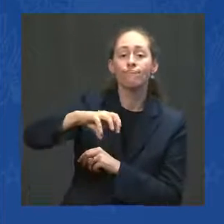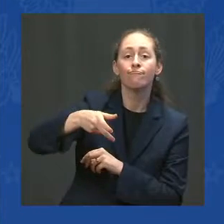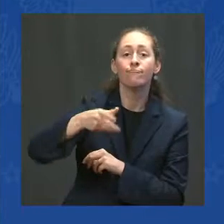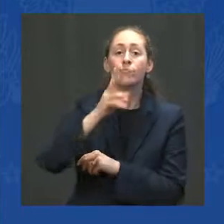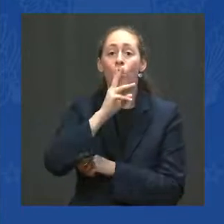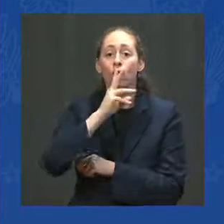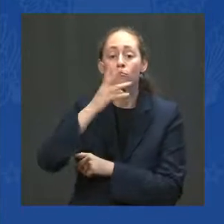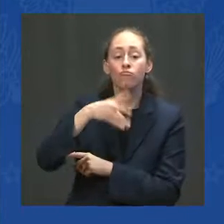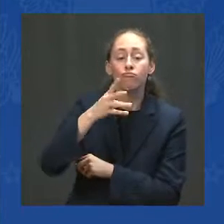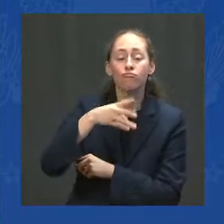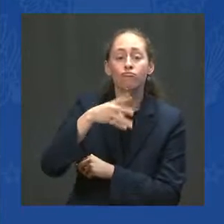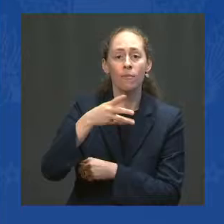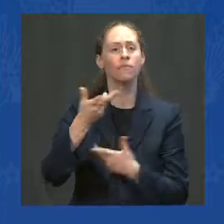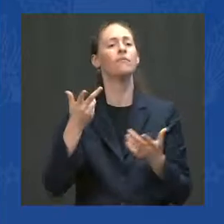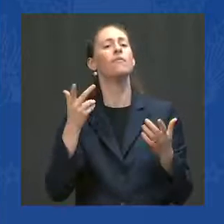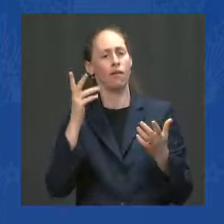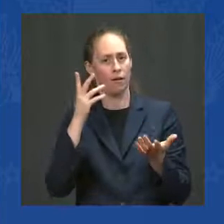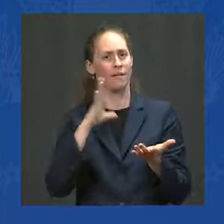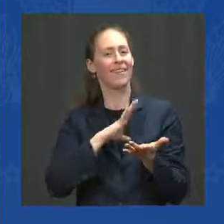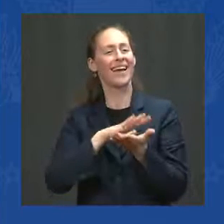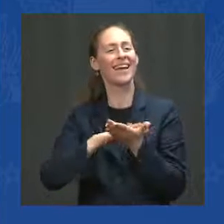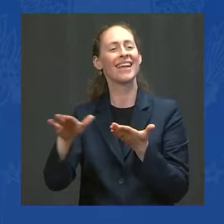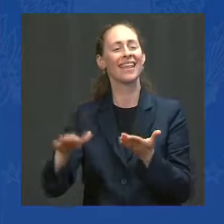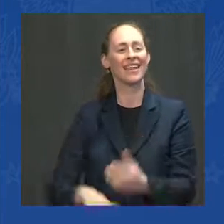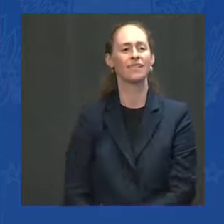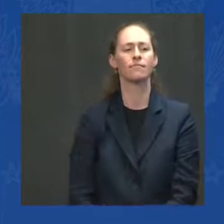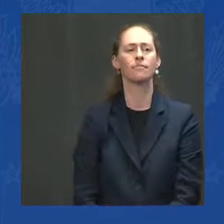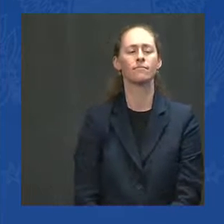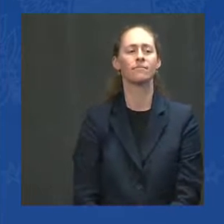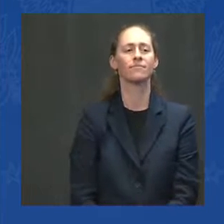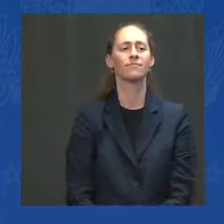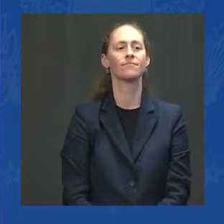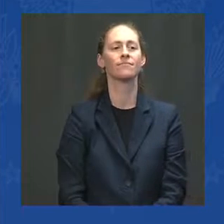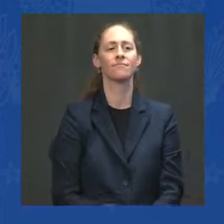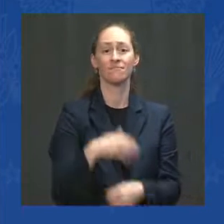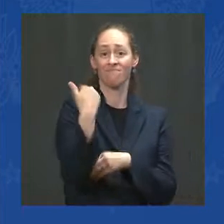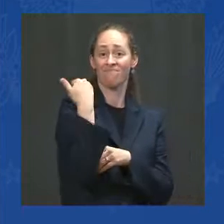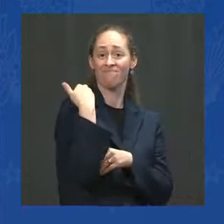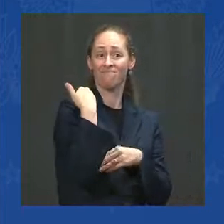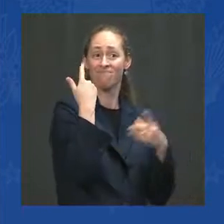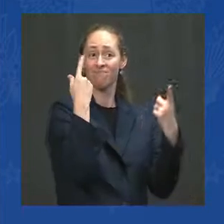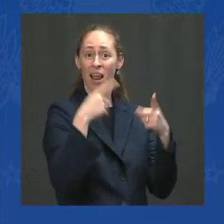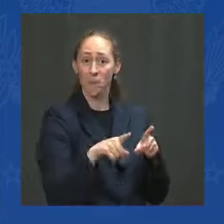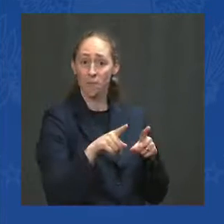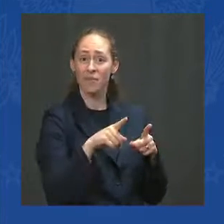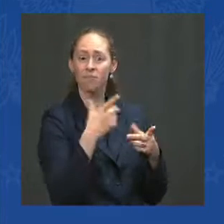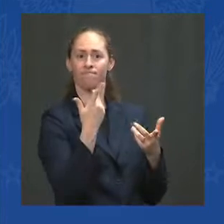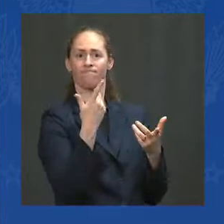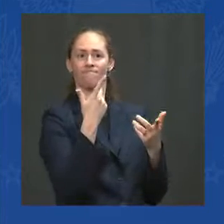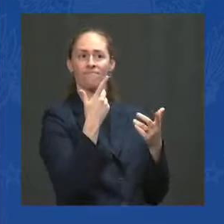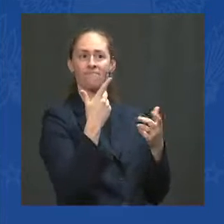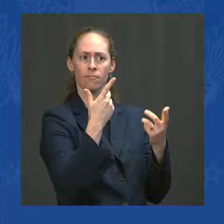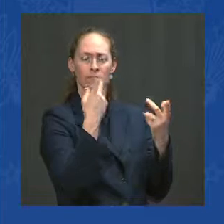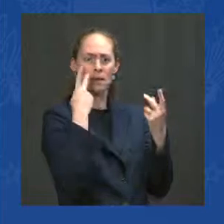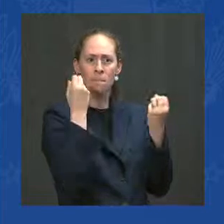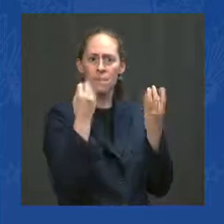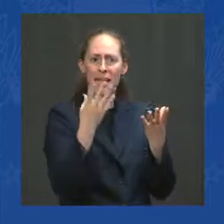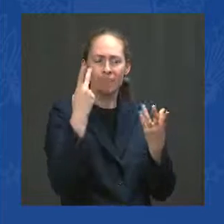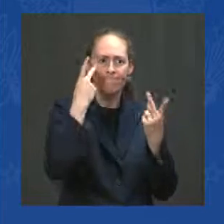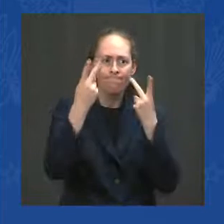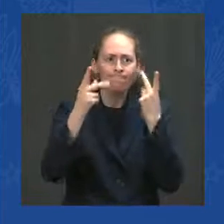During remote learning during the pandemic last year, we saw too many families forced